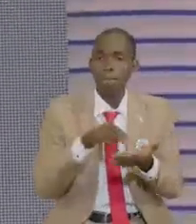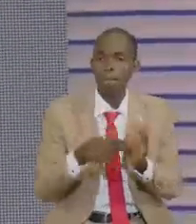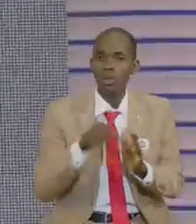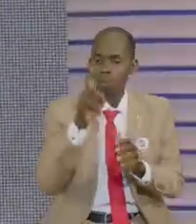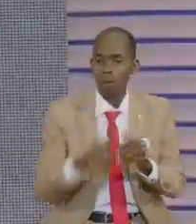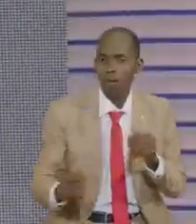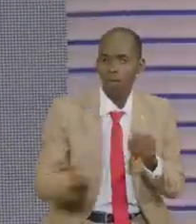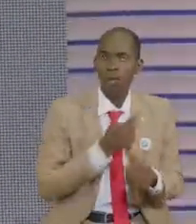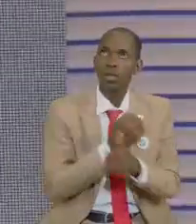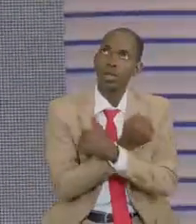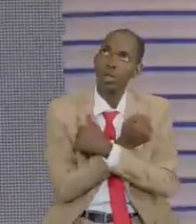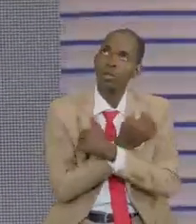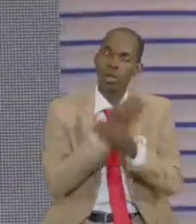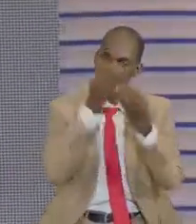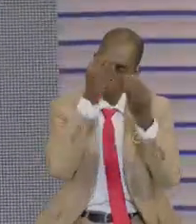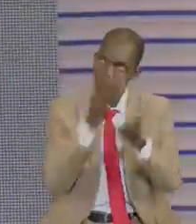his commandments.